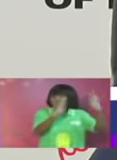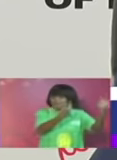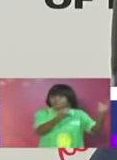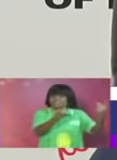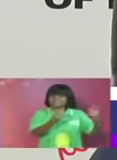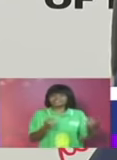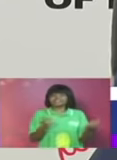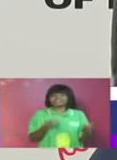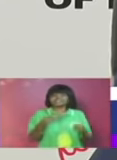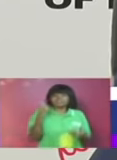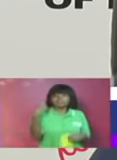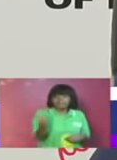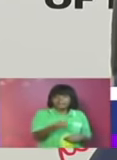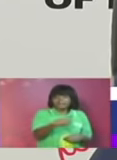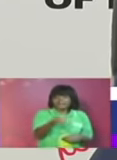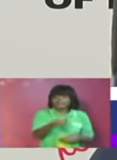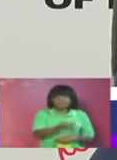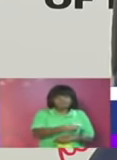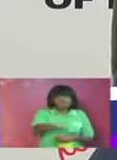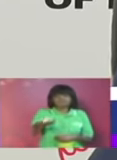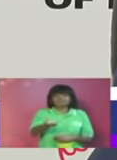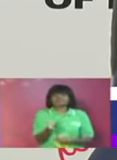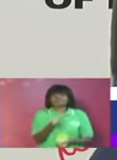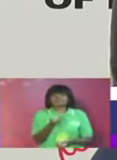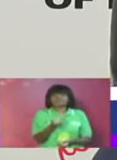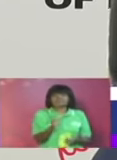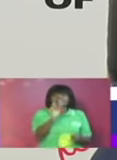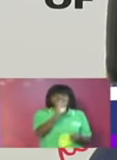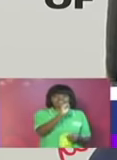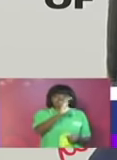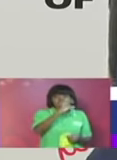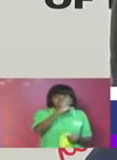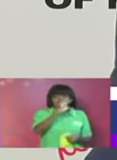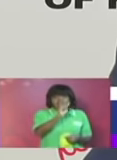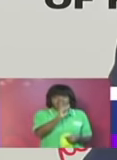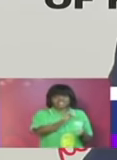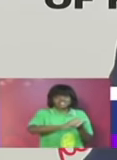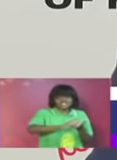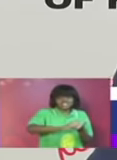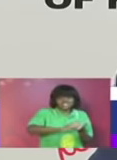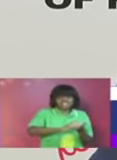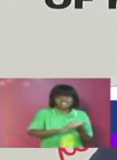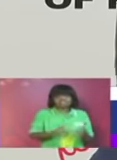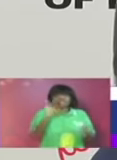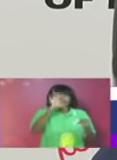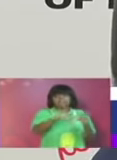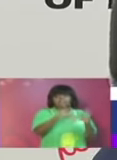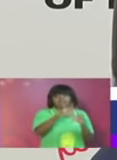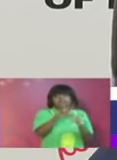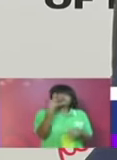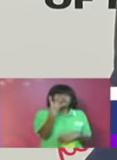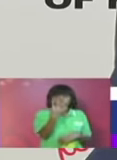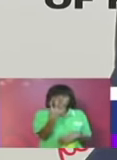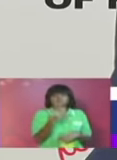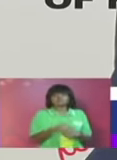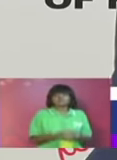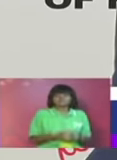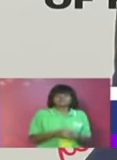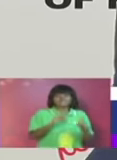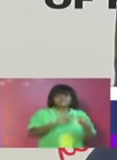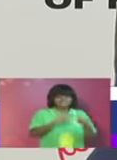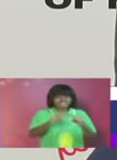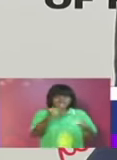playway, your scratch, your pick four, pay your bills and all that. But we urge operators and owners of these